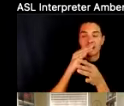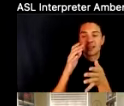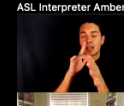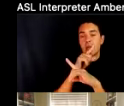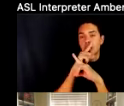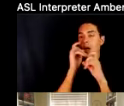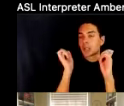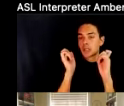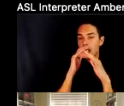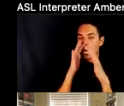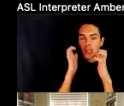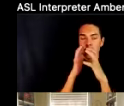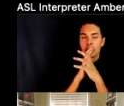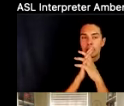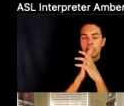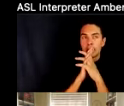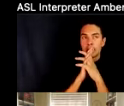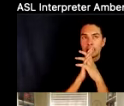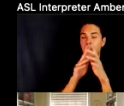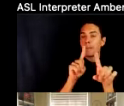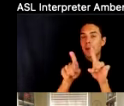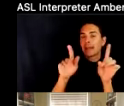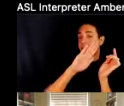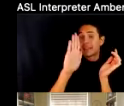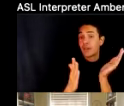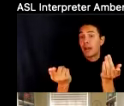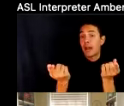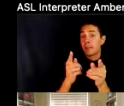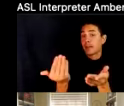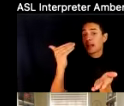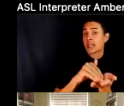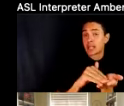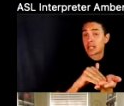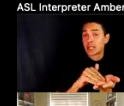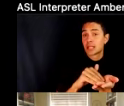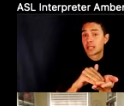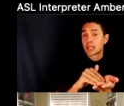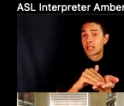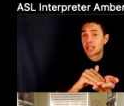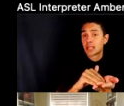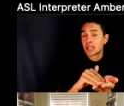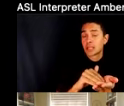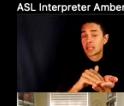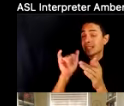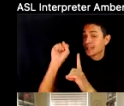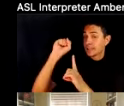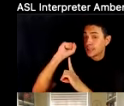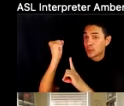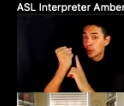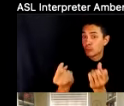So after that, it never happened again, but still, the situation